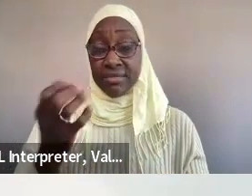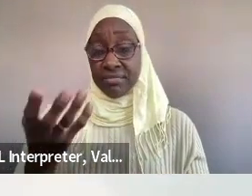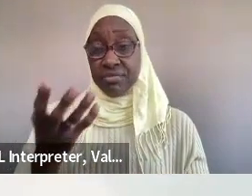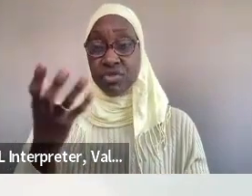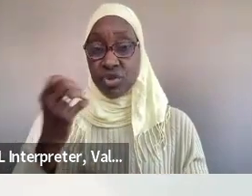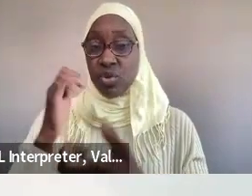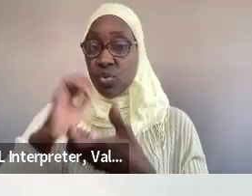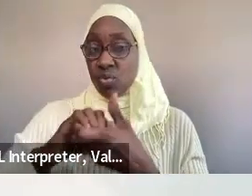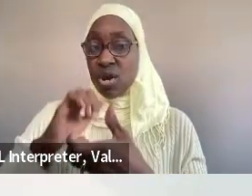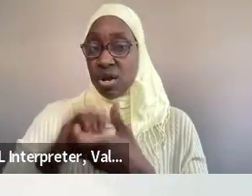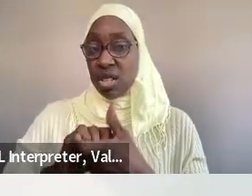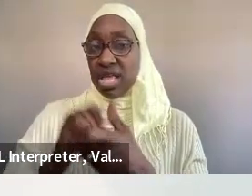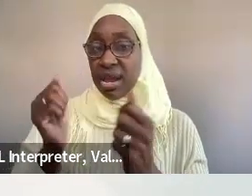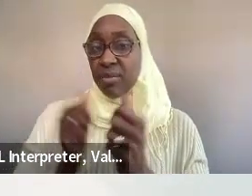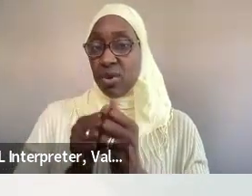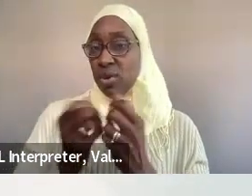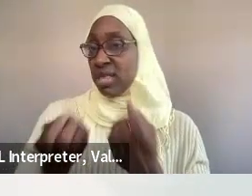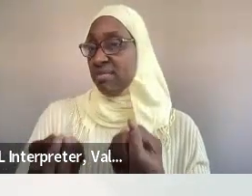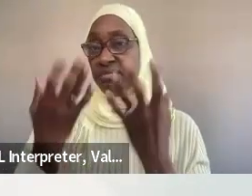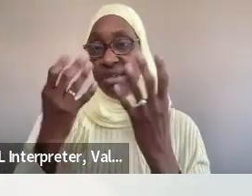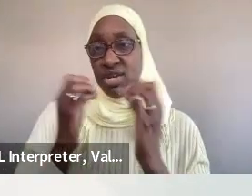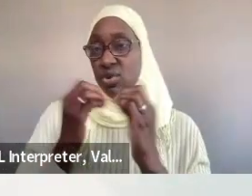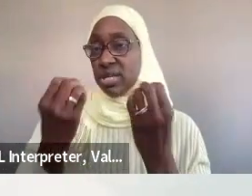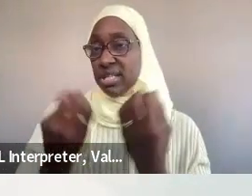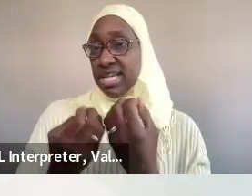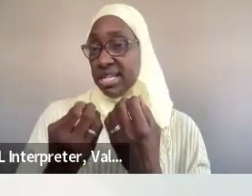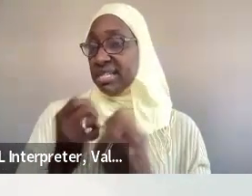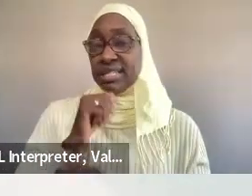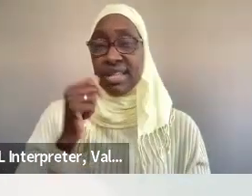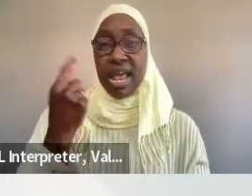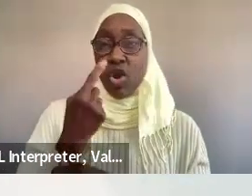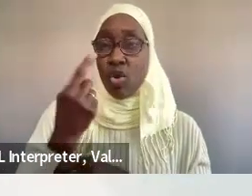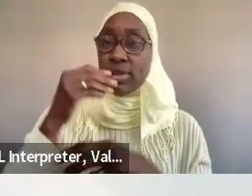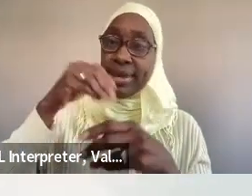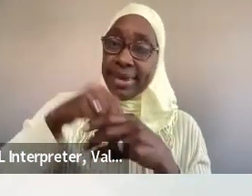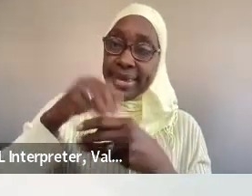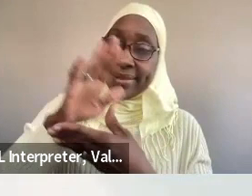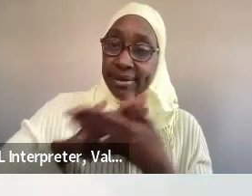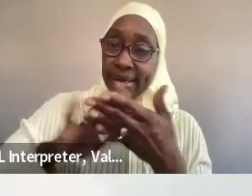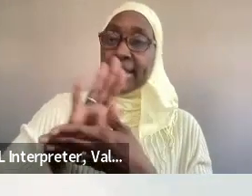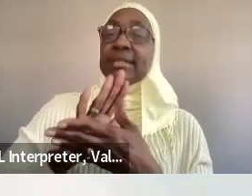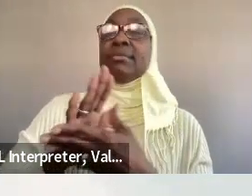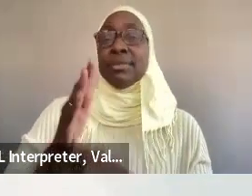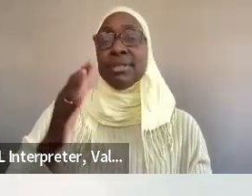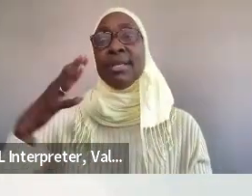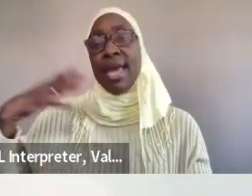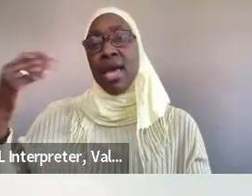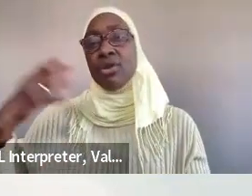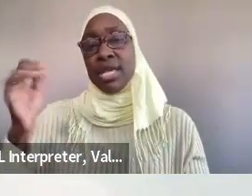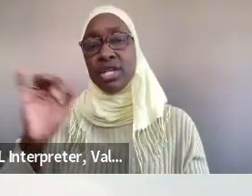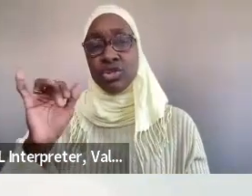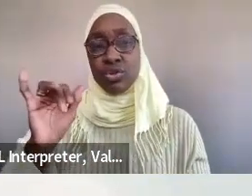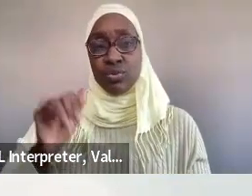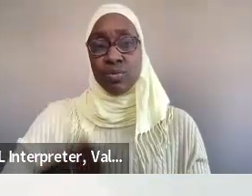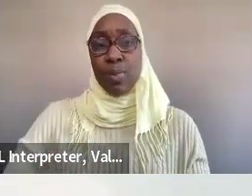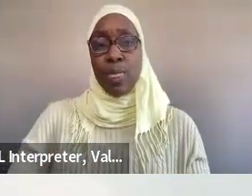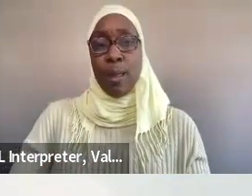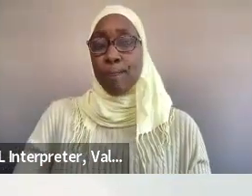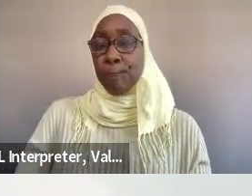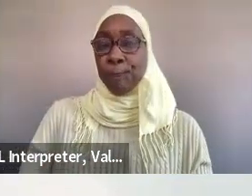more organizations, not just in Northeastern, but also outside, like the DRC, the ODEI, the